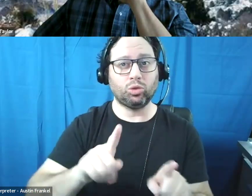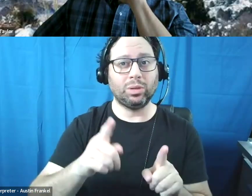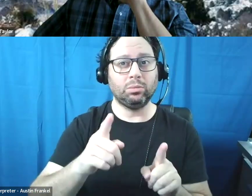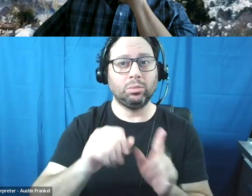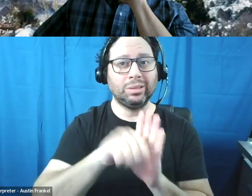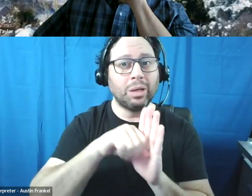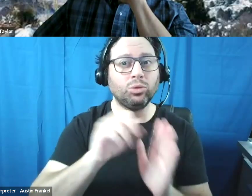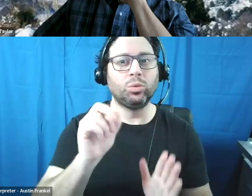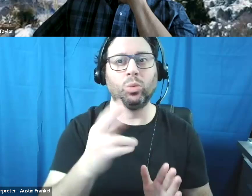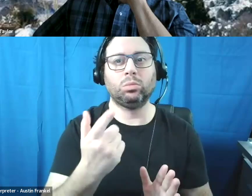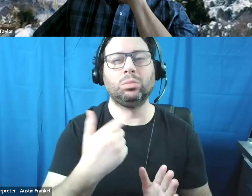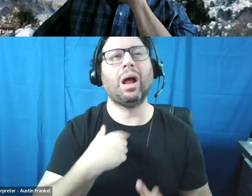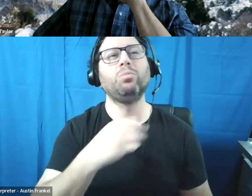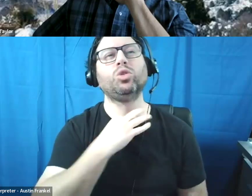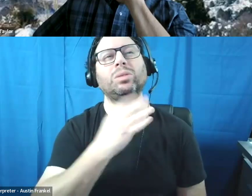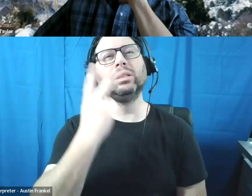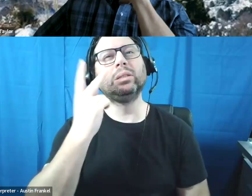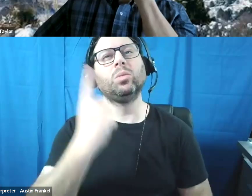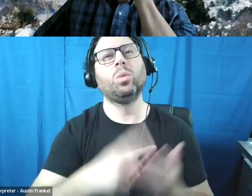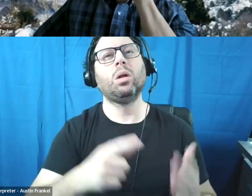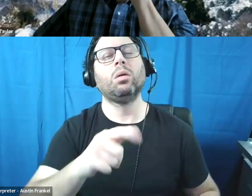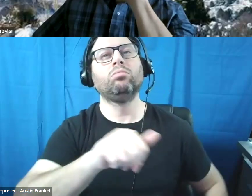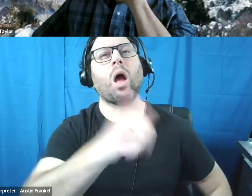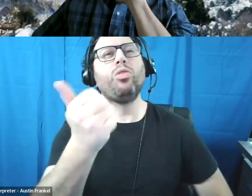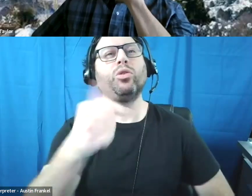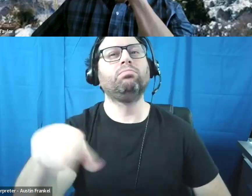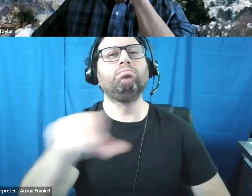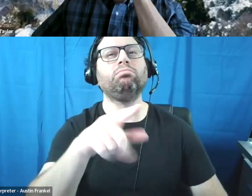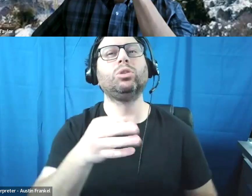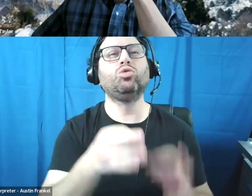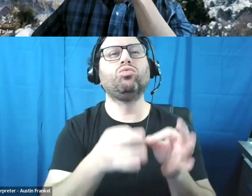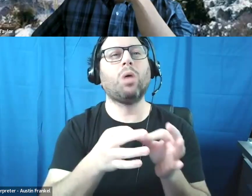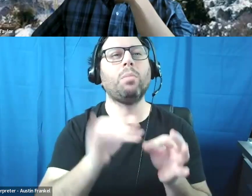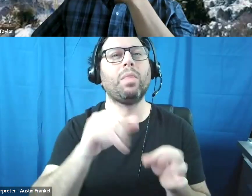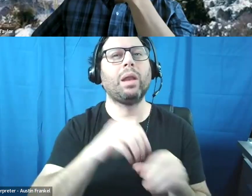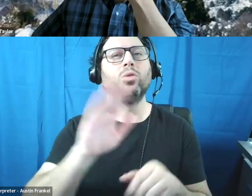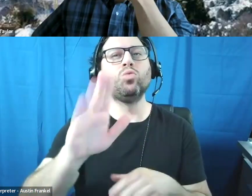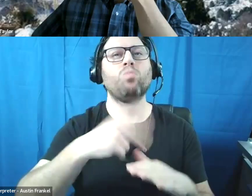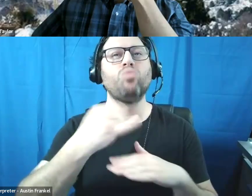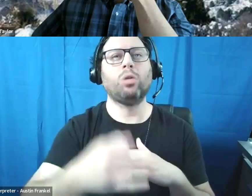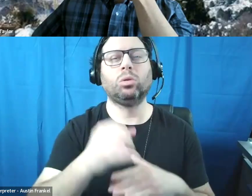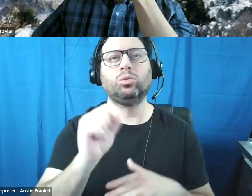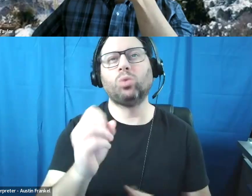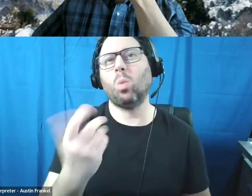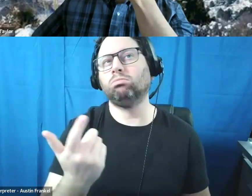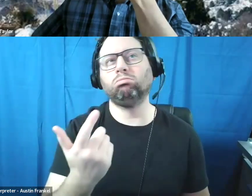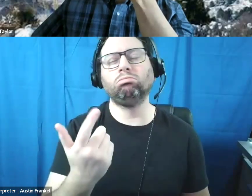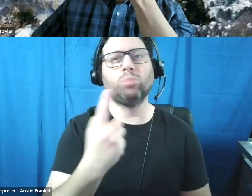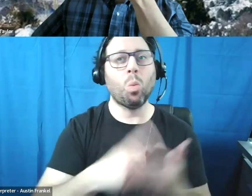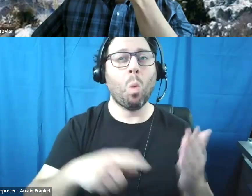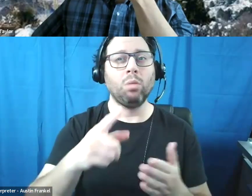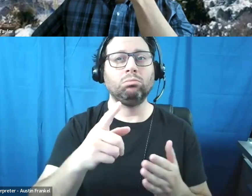I would actually like to see if what others describe that in their projects. What